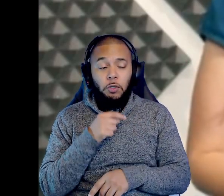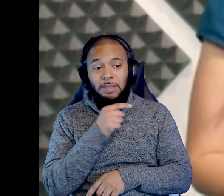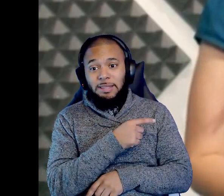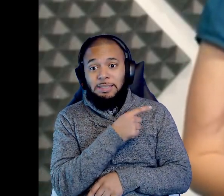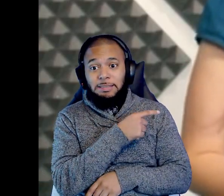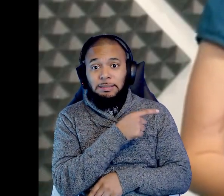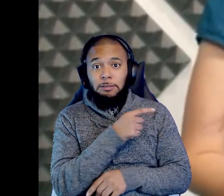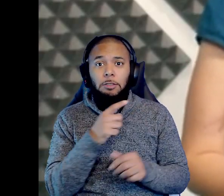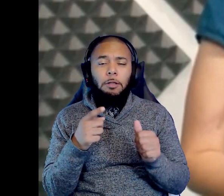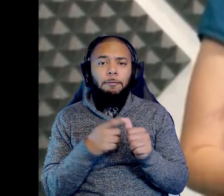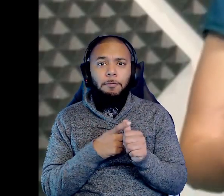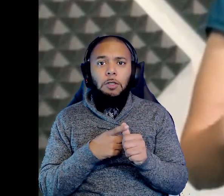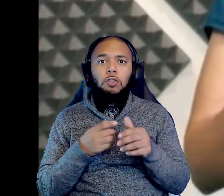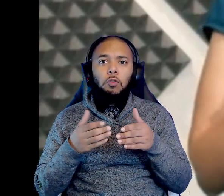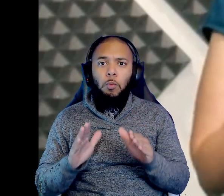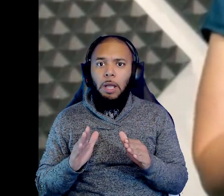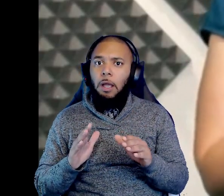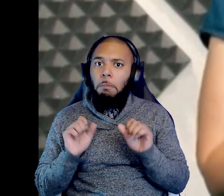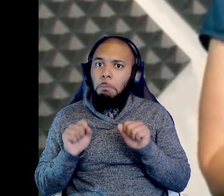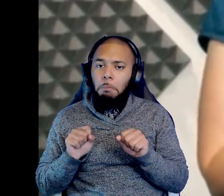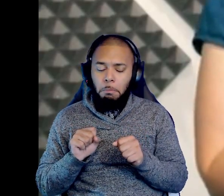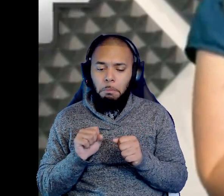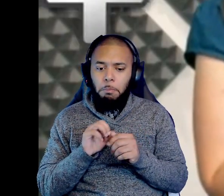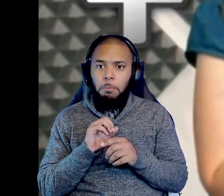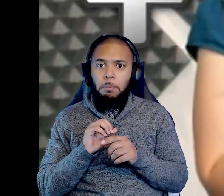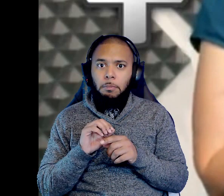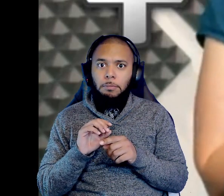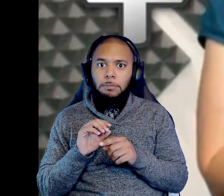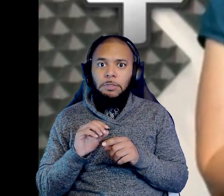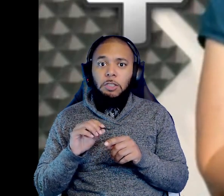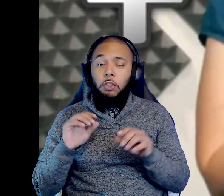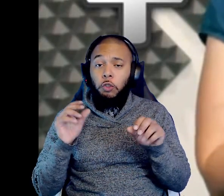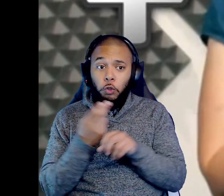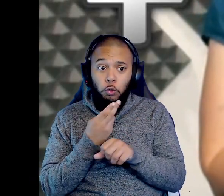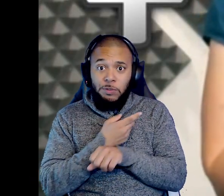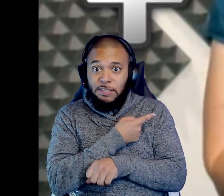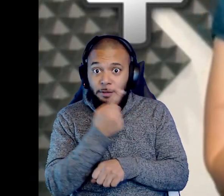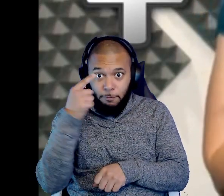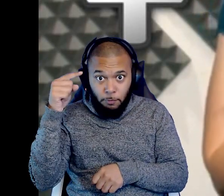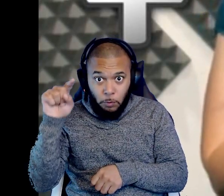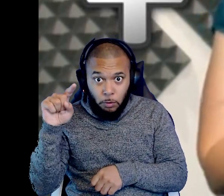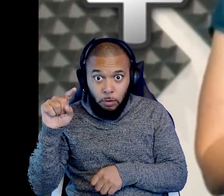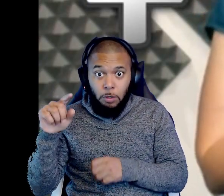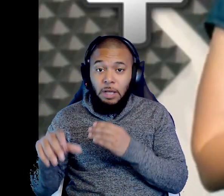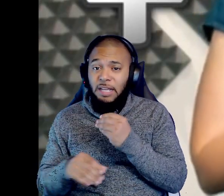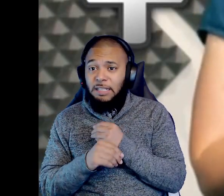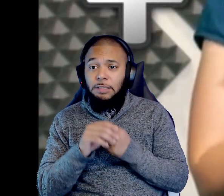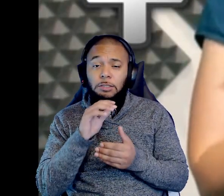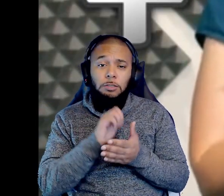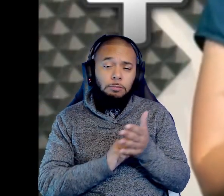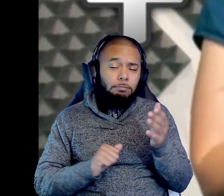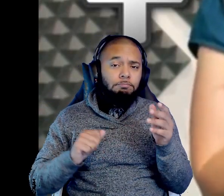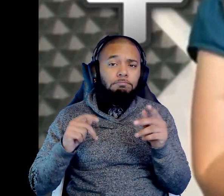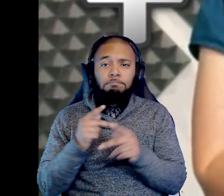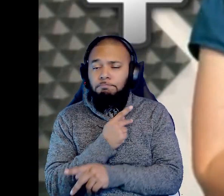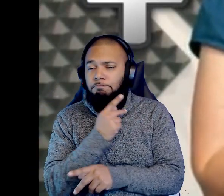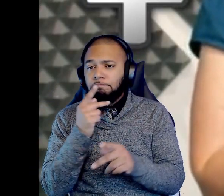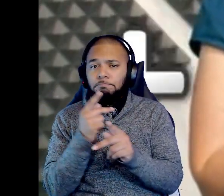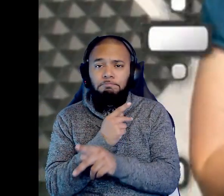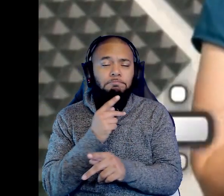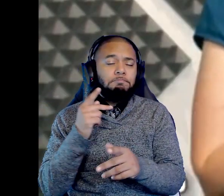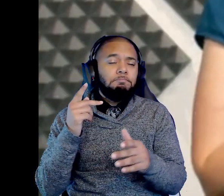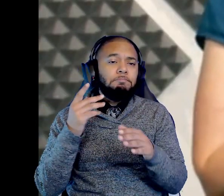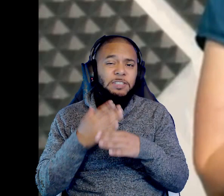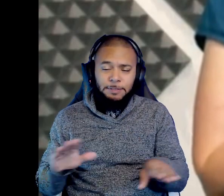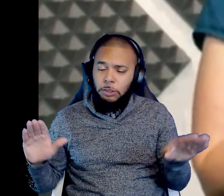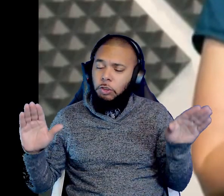they could do that. It can be used to compute addition, subtraction, even multiplication and division problems as